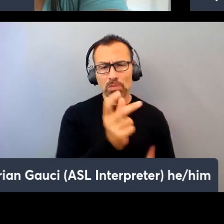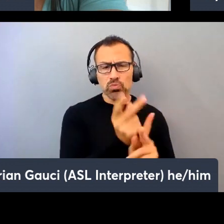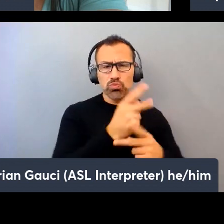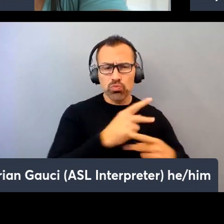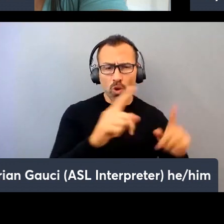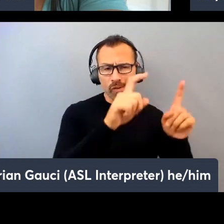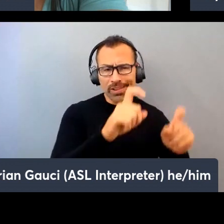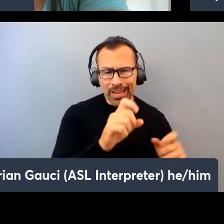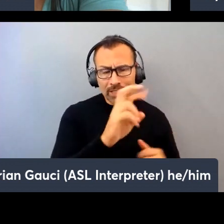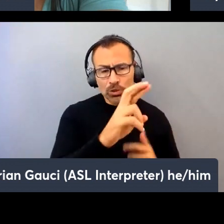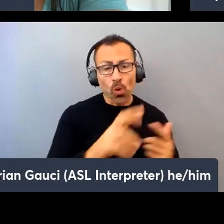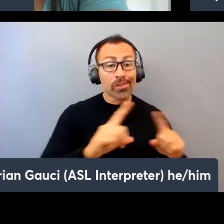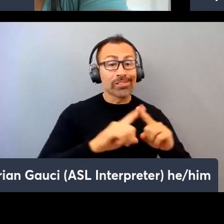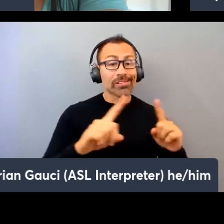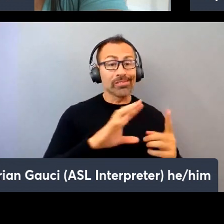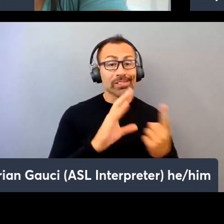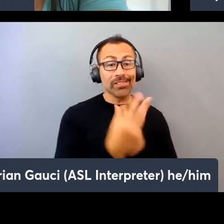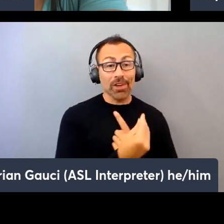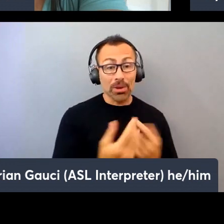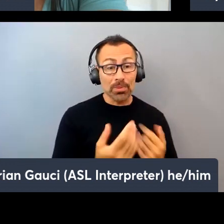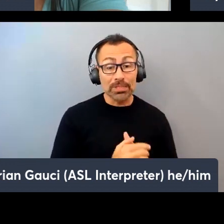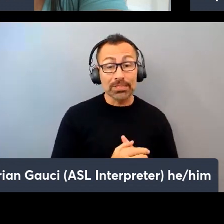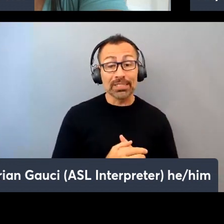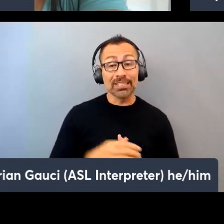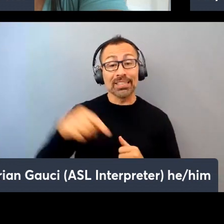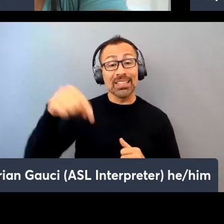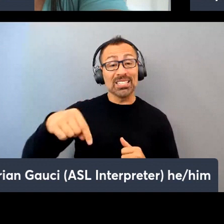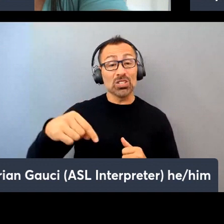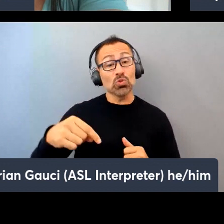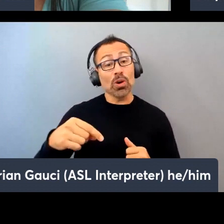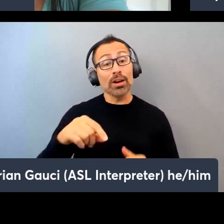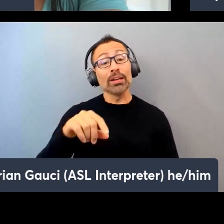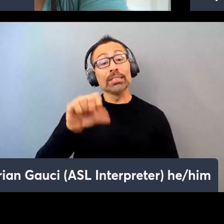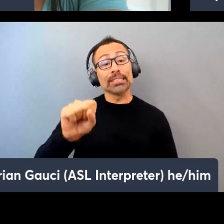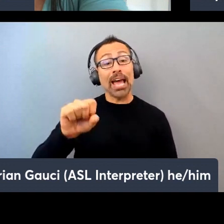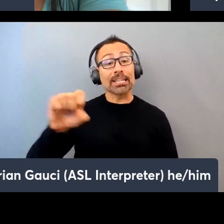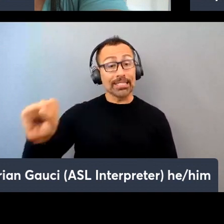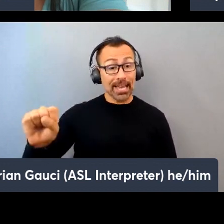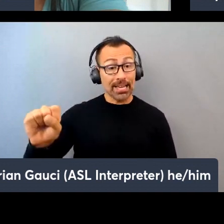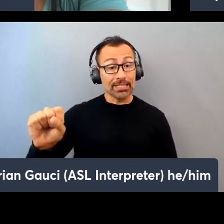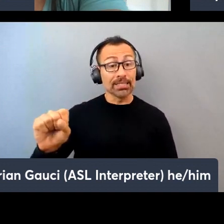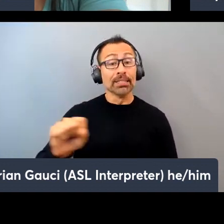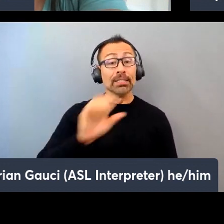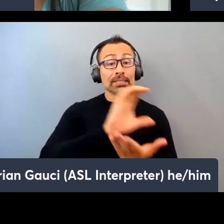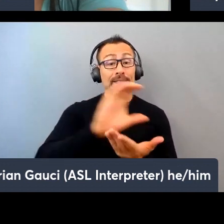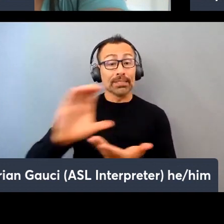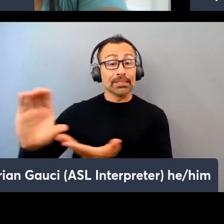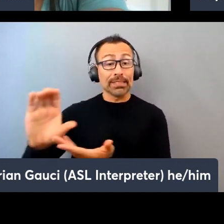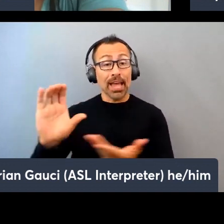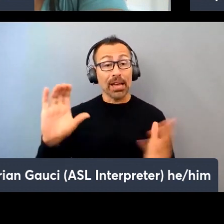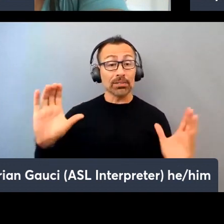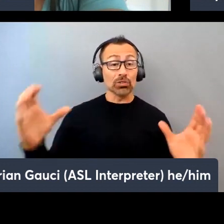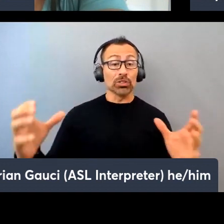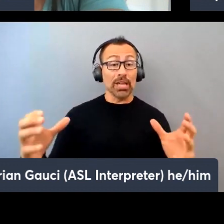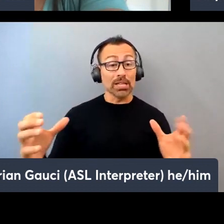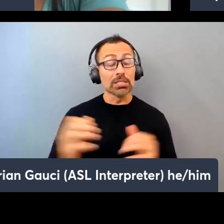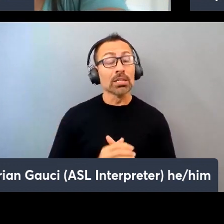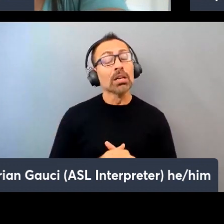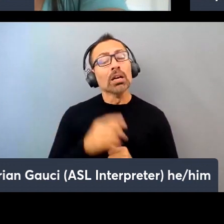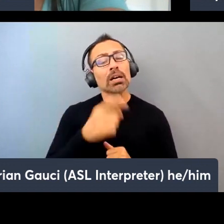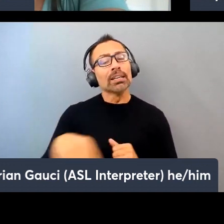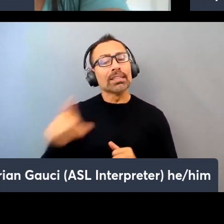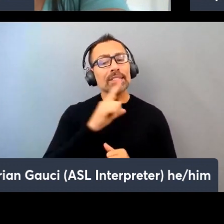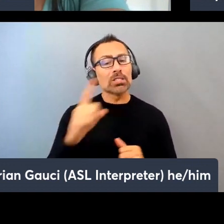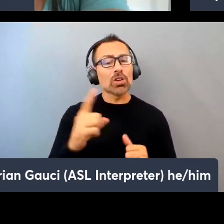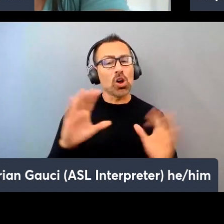different environments, right? So this is where StackSets comes in. So StackSets is a logical entity or grouping of stacks